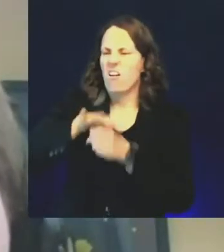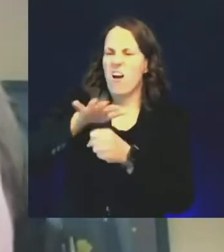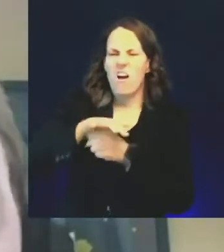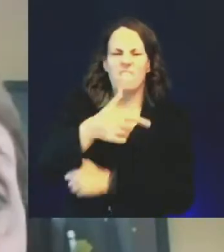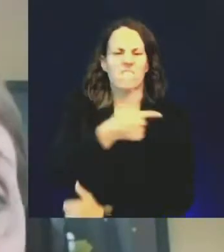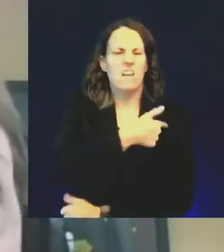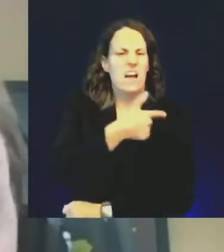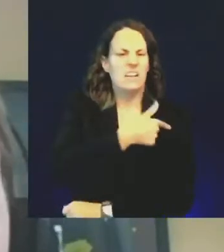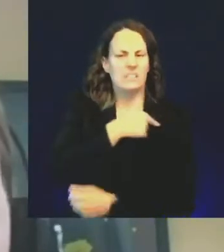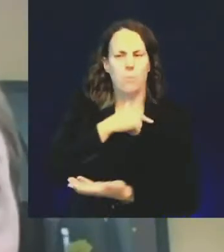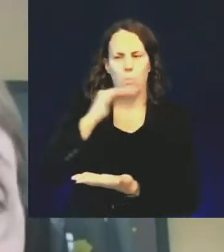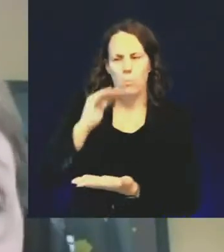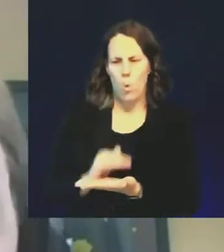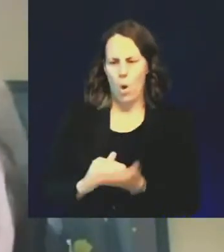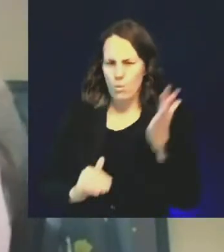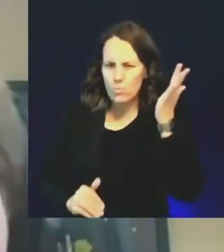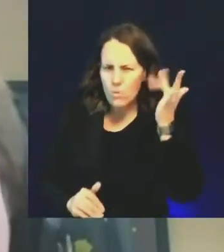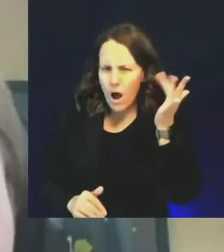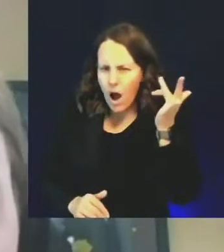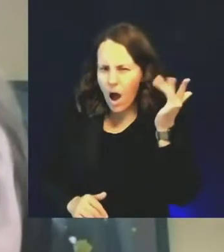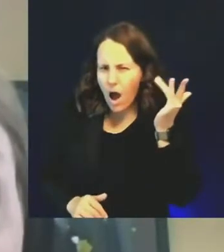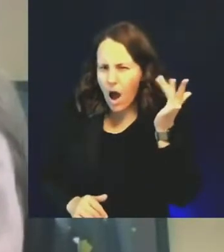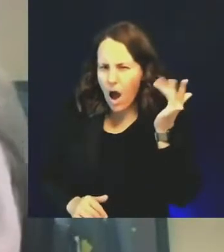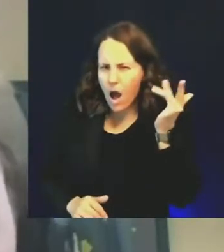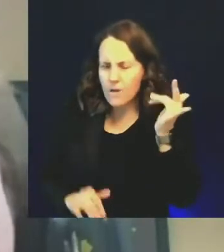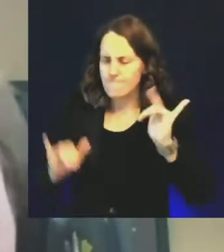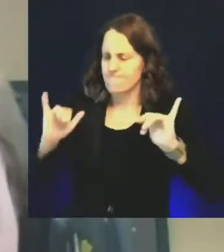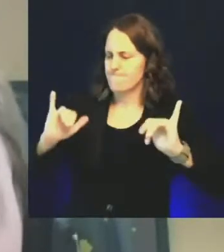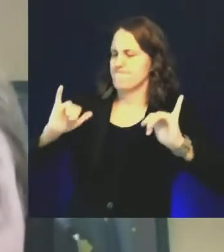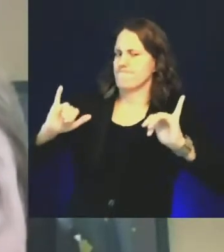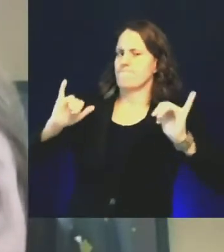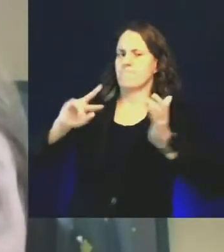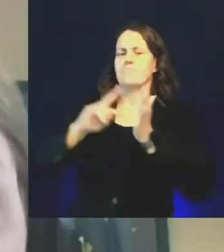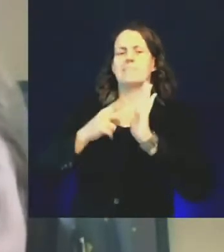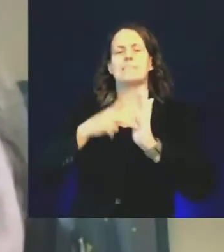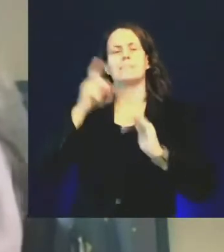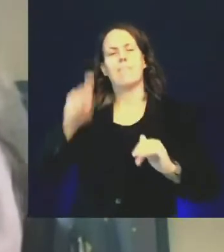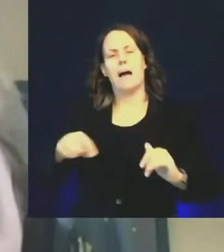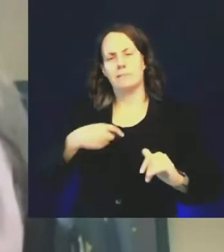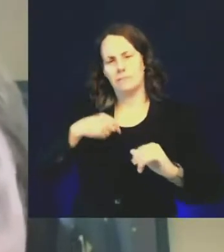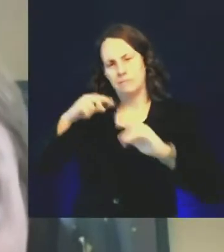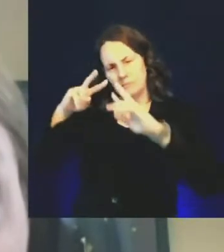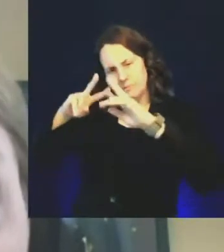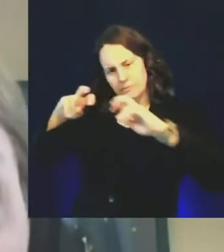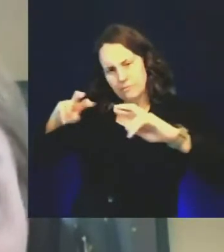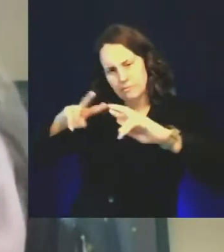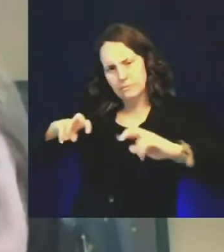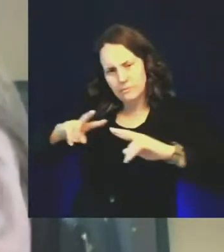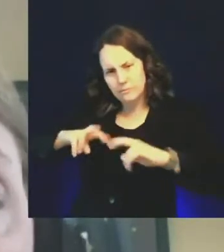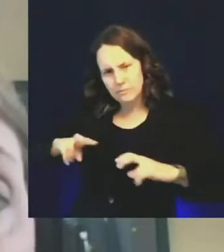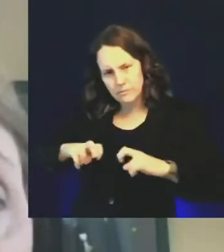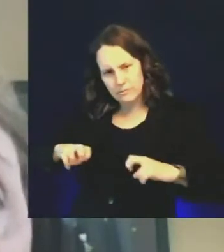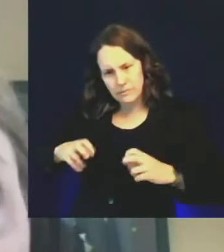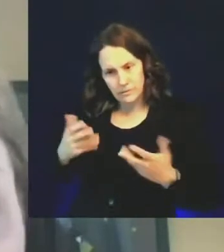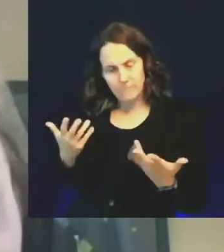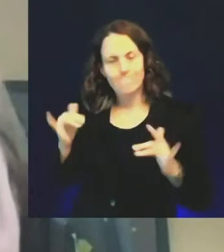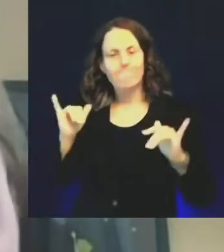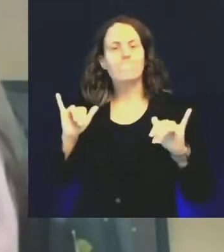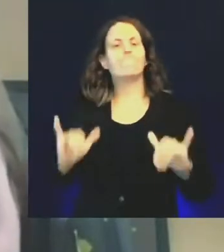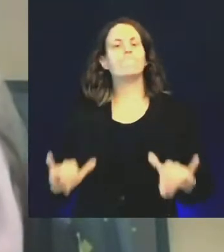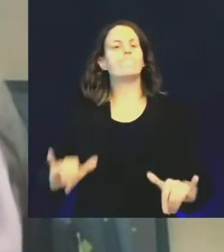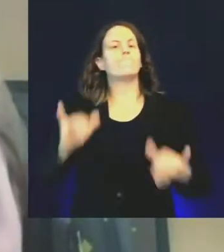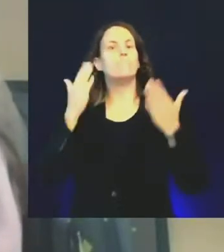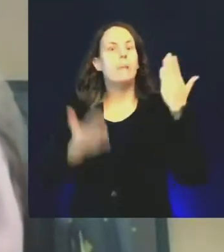again, that's why I gave the example of reaching out to farmers, reaching out to agricultural workers, reaching out in